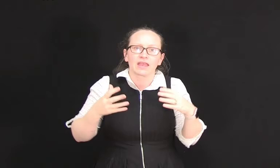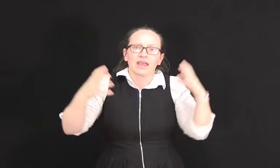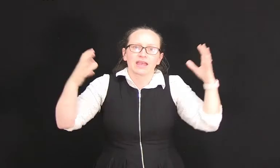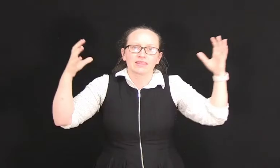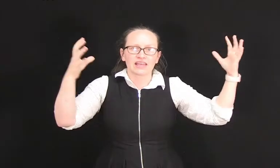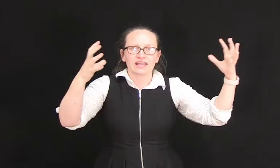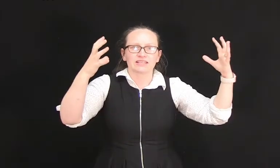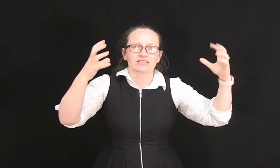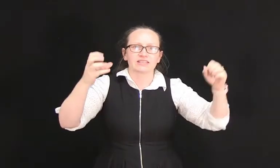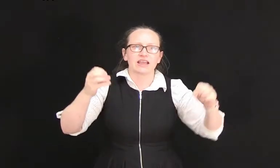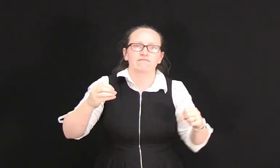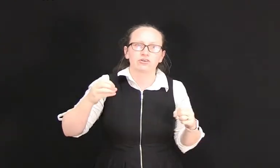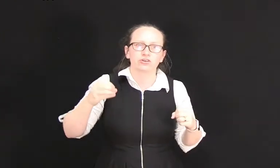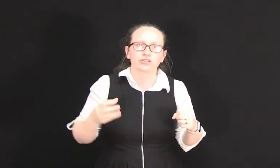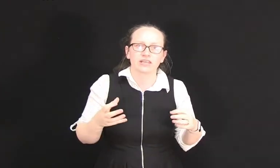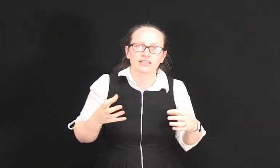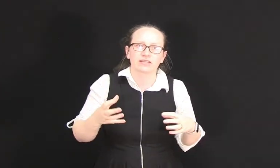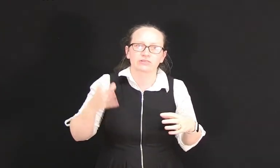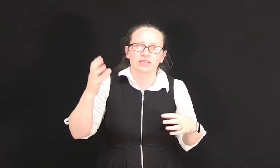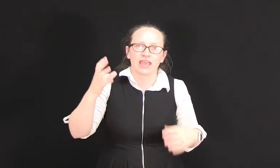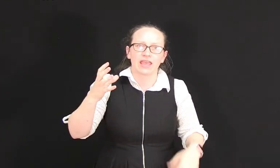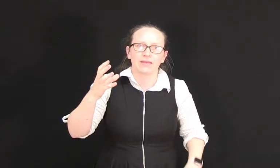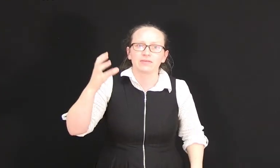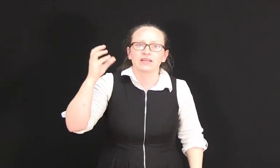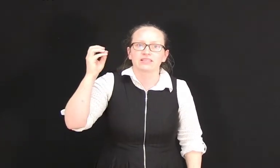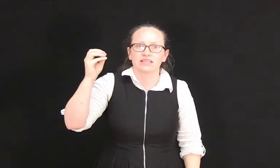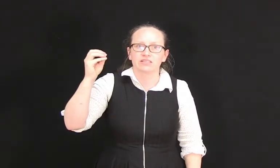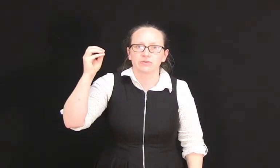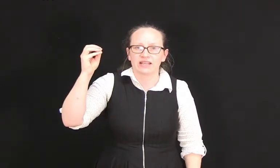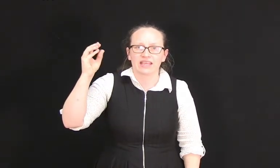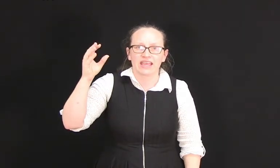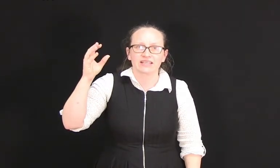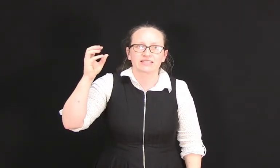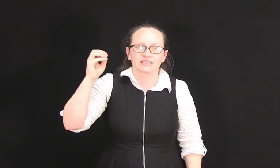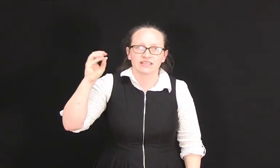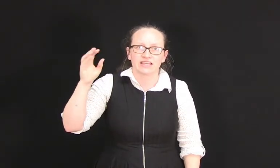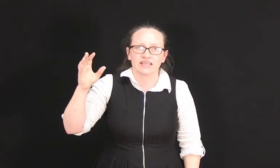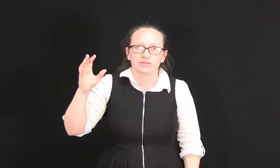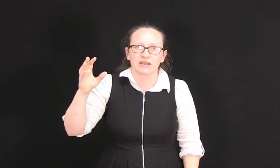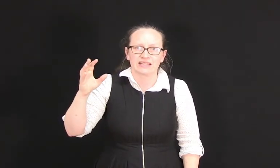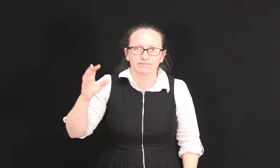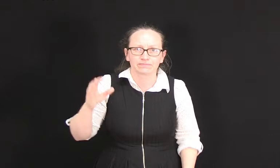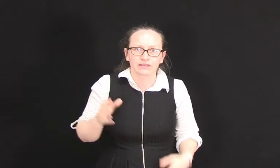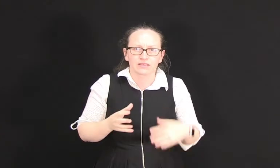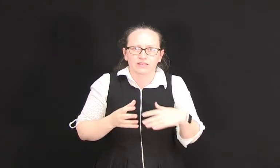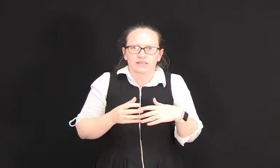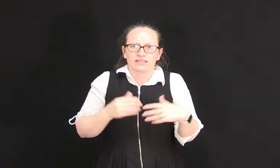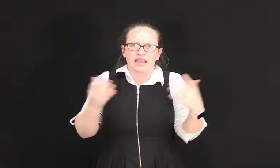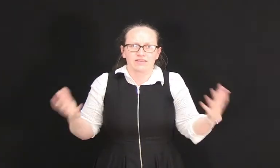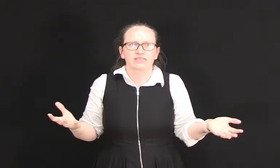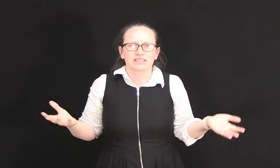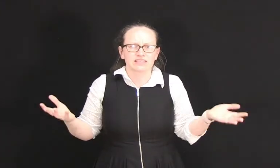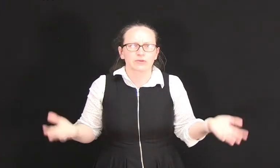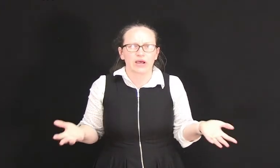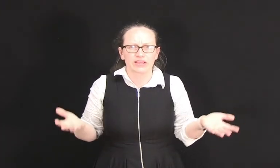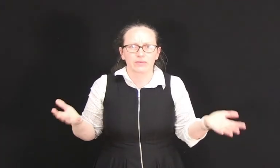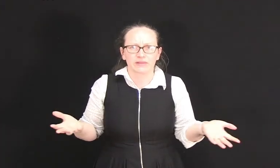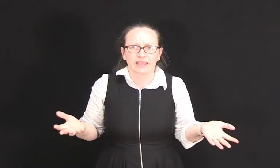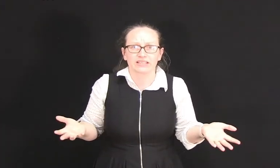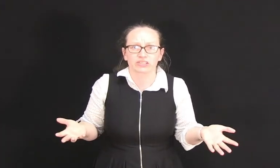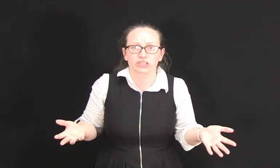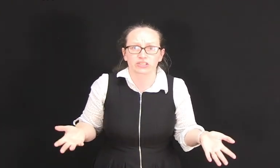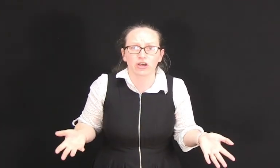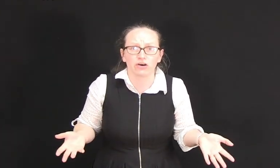there, and that is the net force, so that's equal to m d squared x dt squared. Now, this is